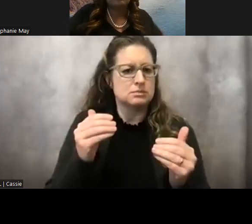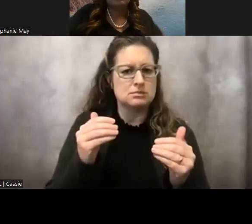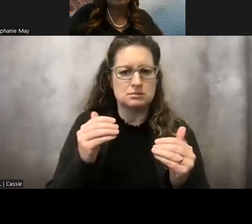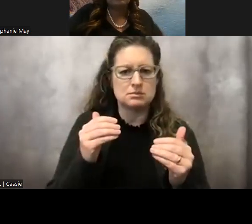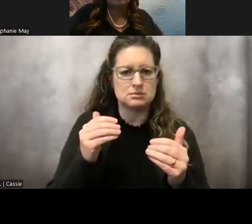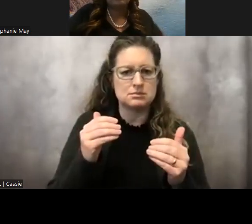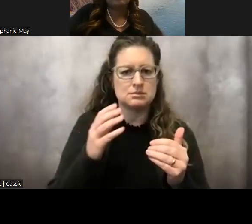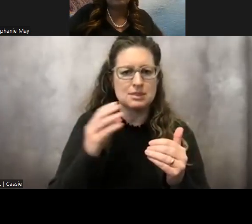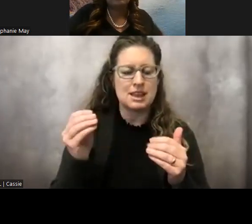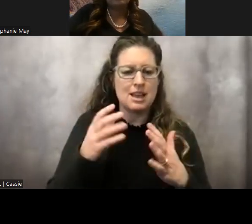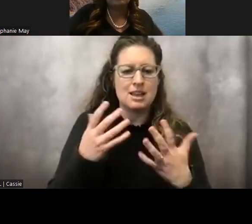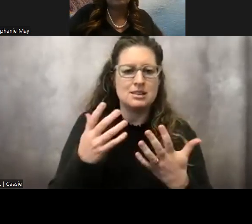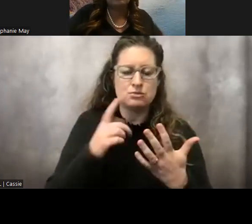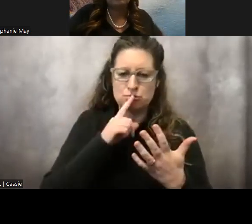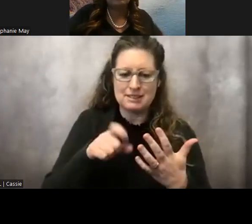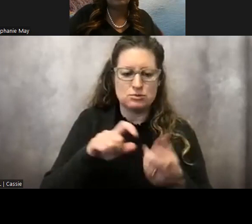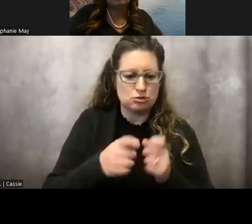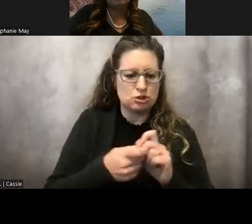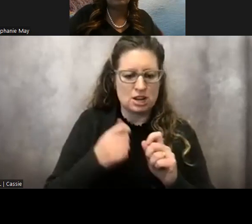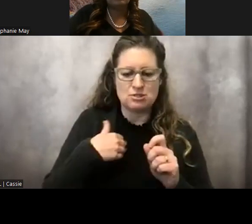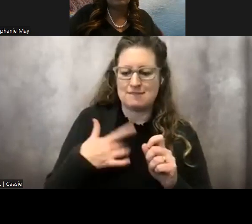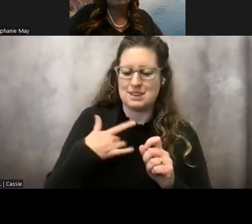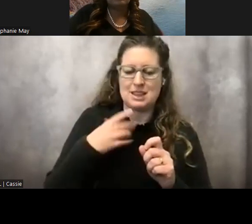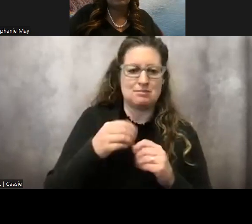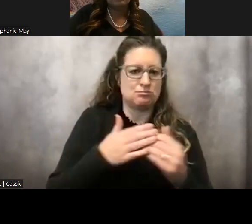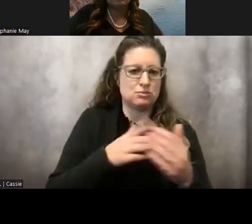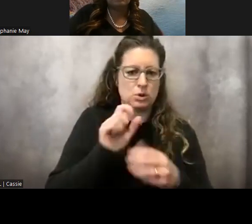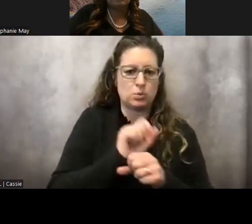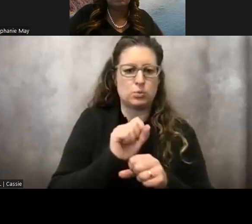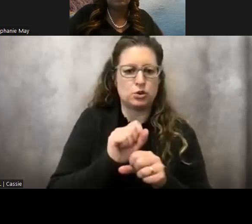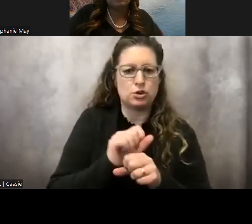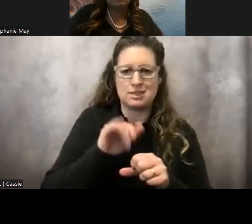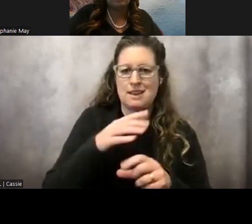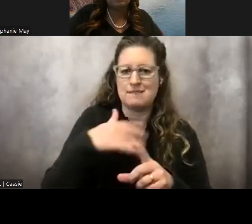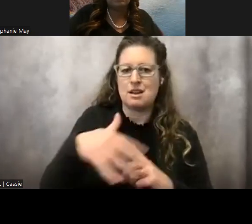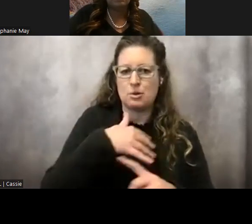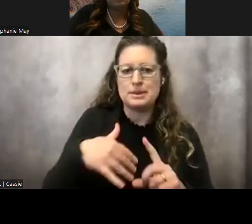It is really important. And then modeling,